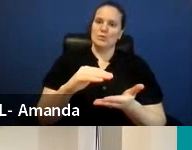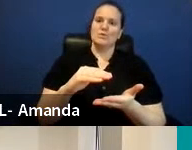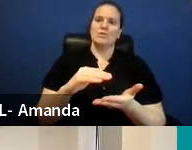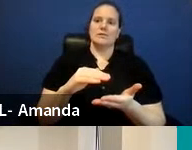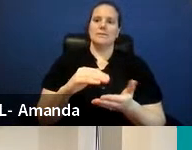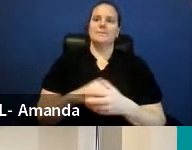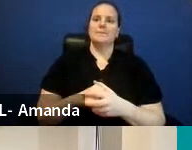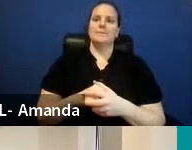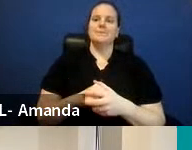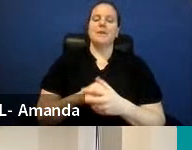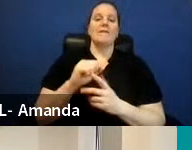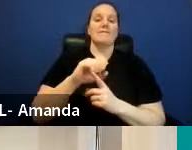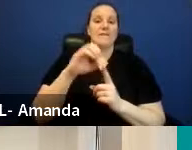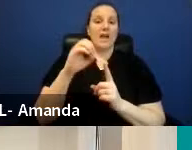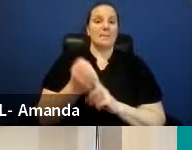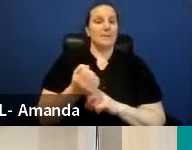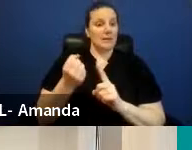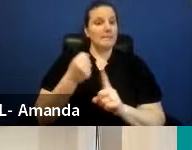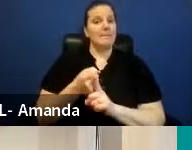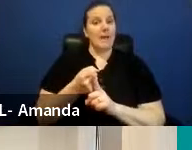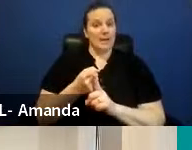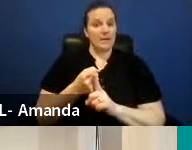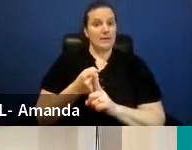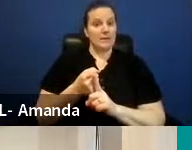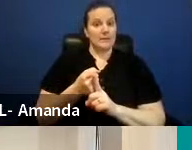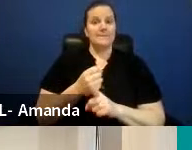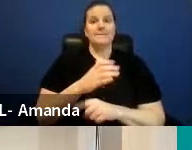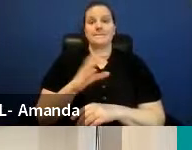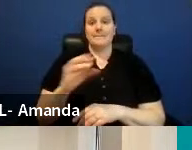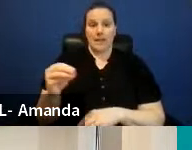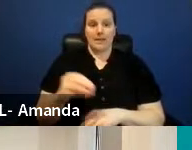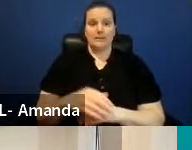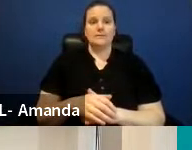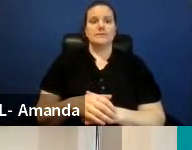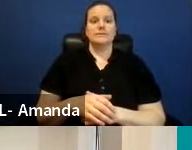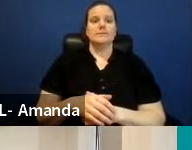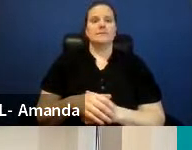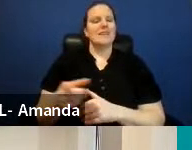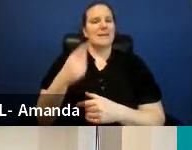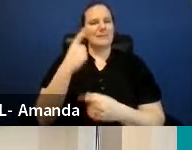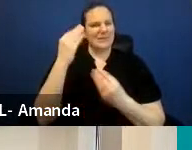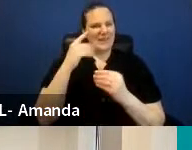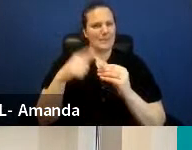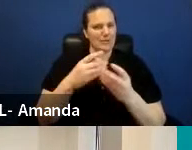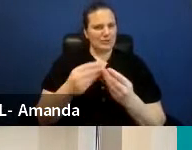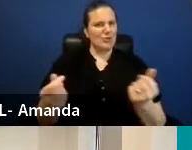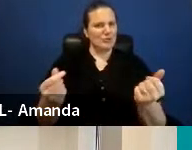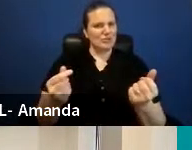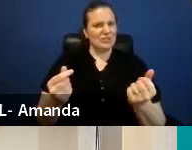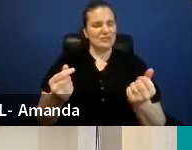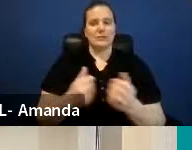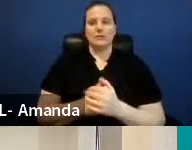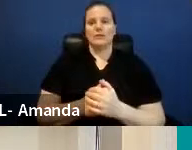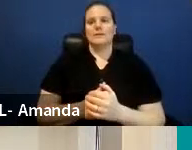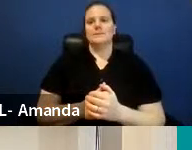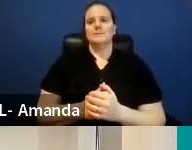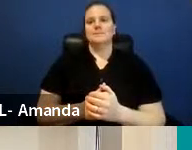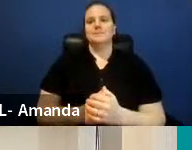that can reduce environmental impacts, and get them thinking about those solutions. Now